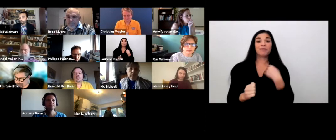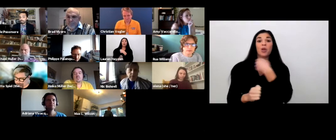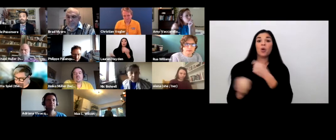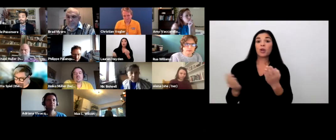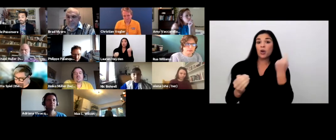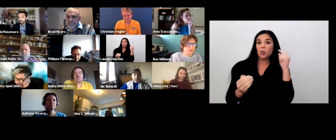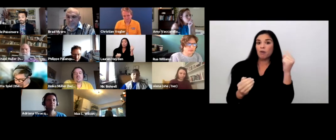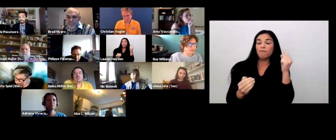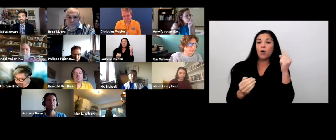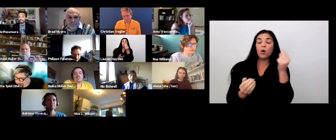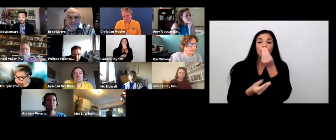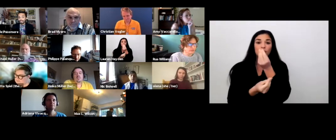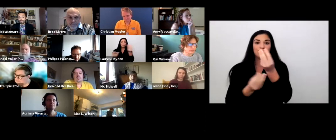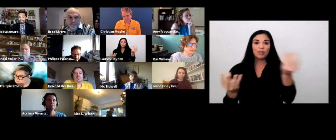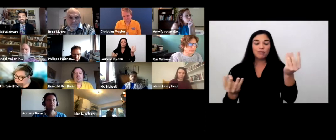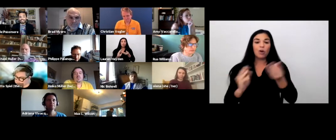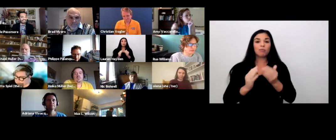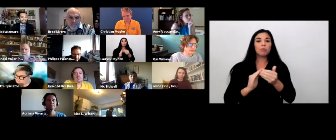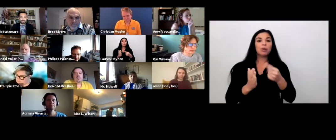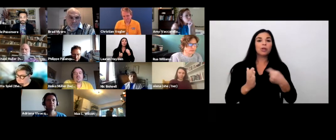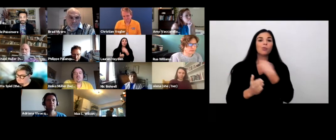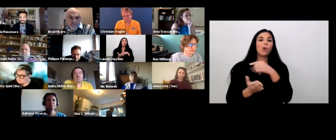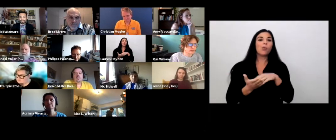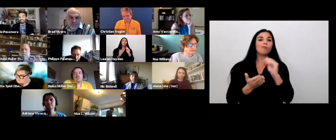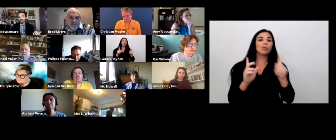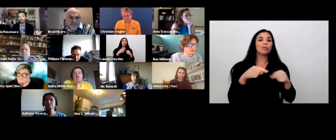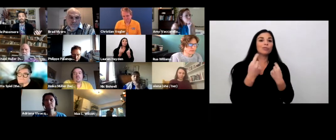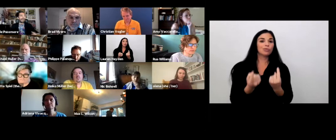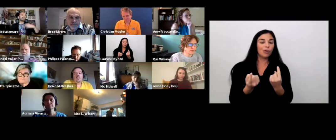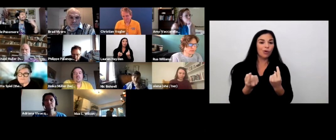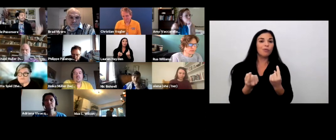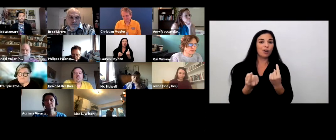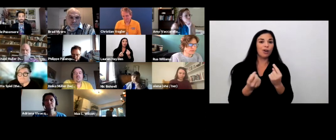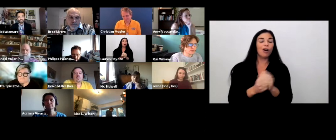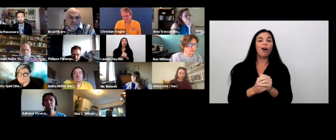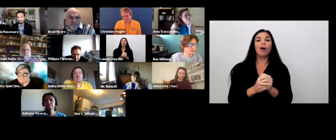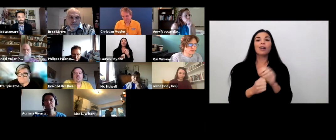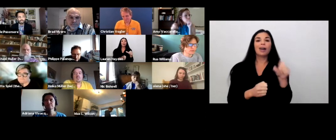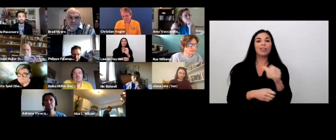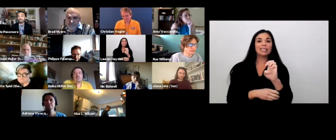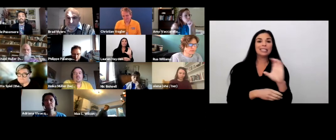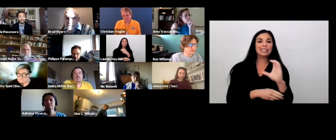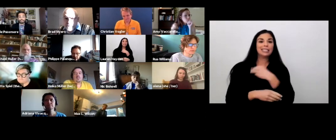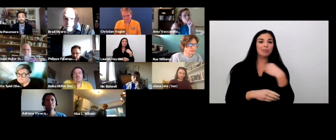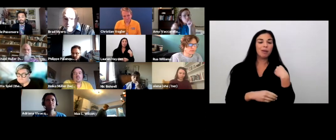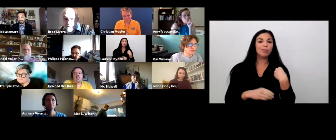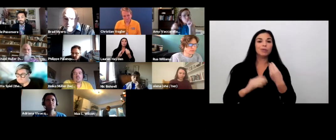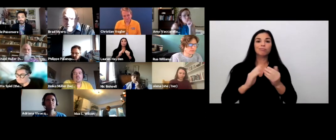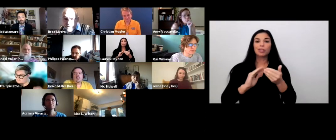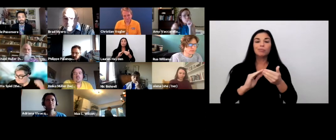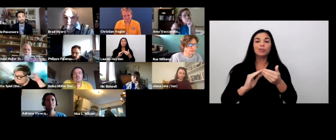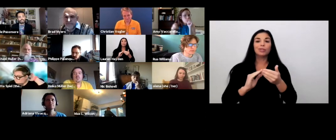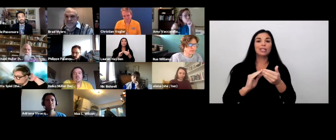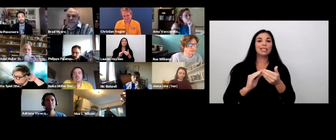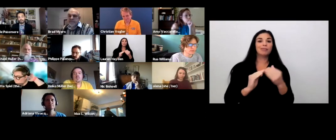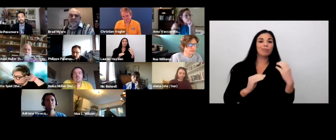far, from conference chairs, from steering committees, and other EC members who've had dialogues with, you know, one another and the community at